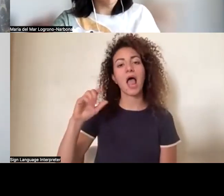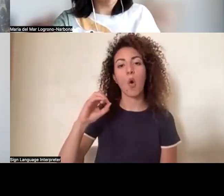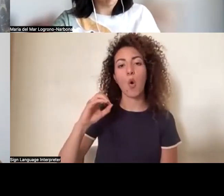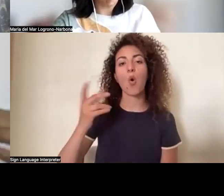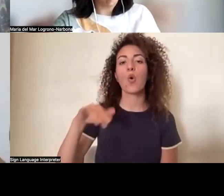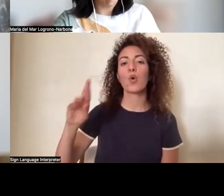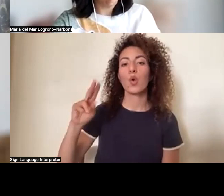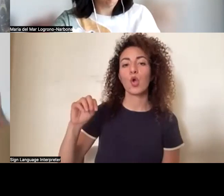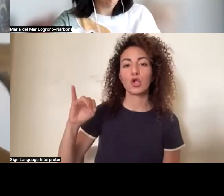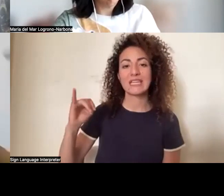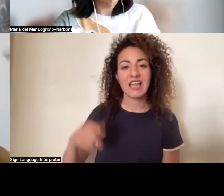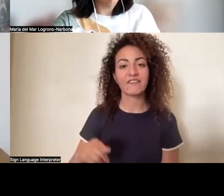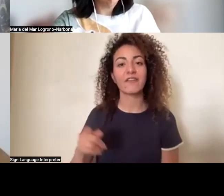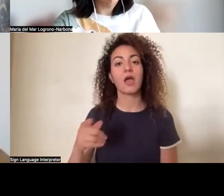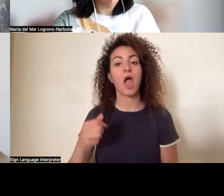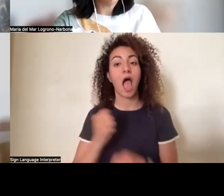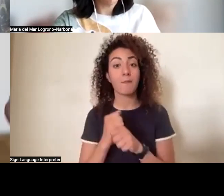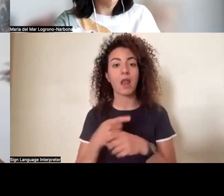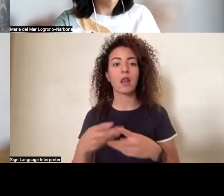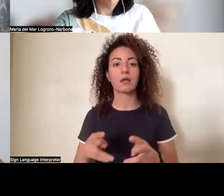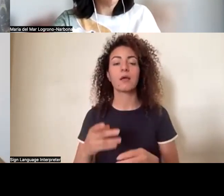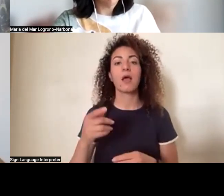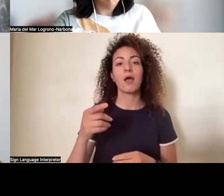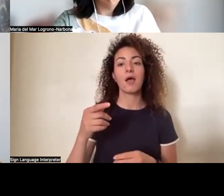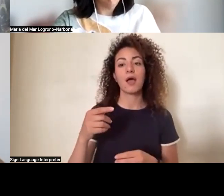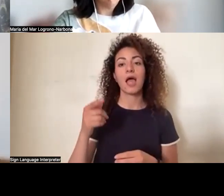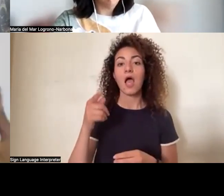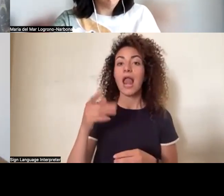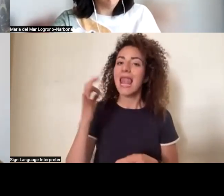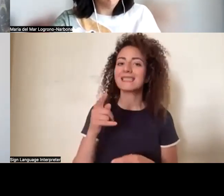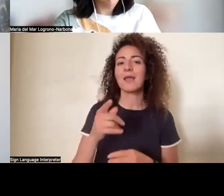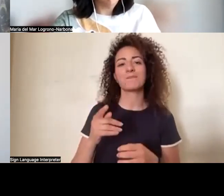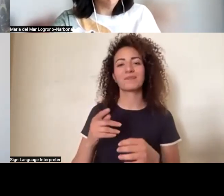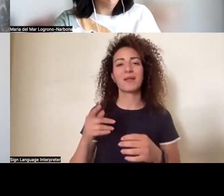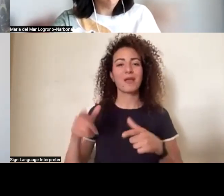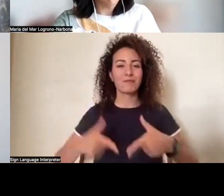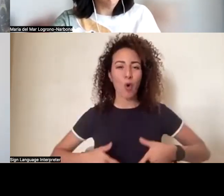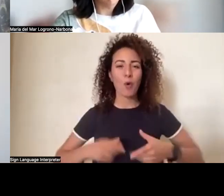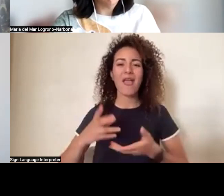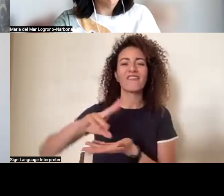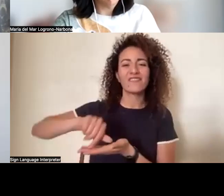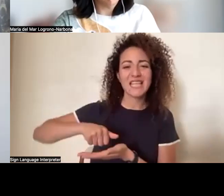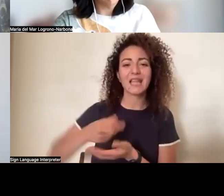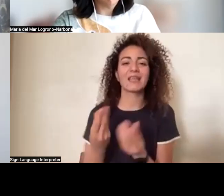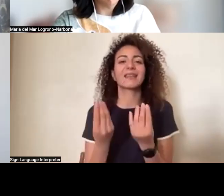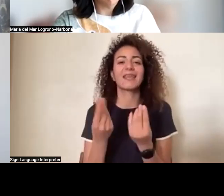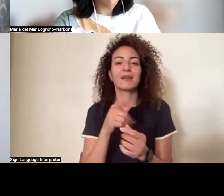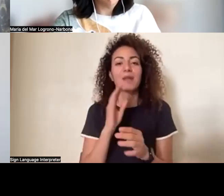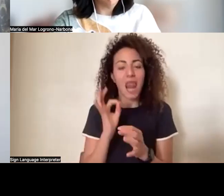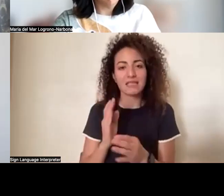these organizations to be able to trespass a corrupt government, to be able to implement such very